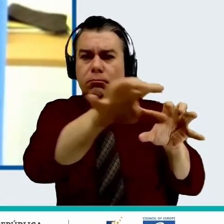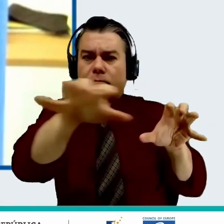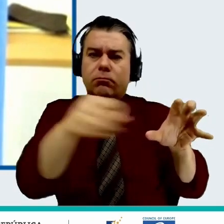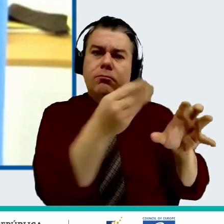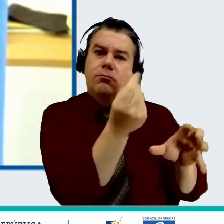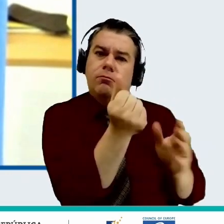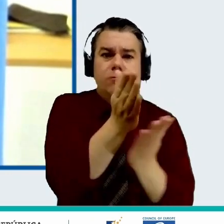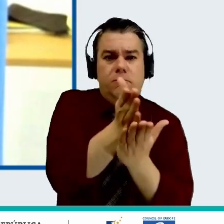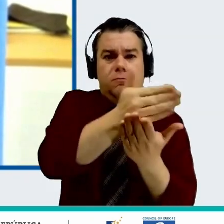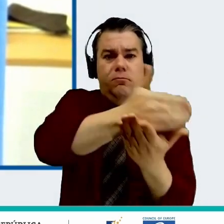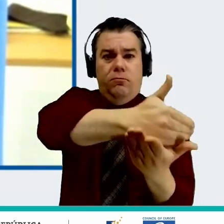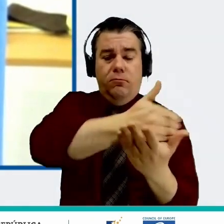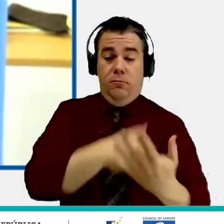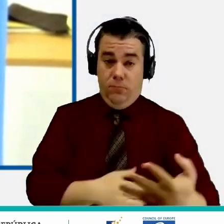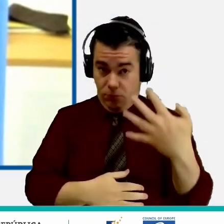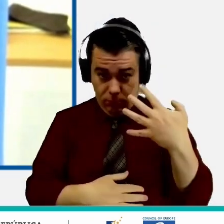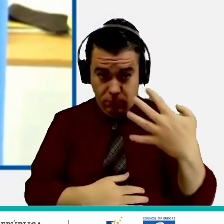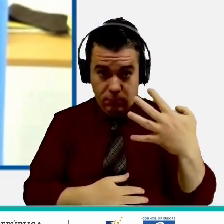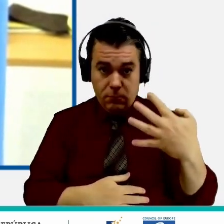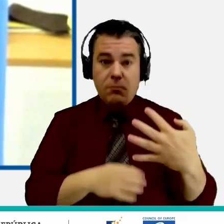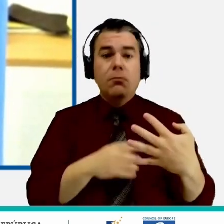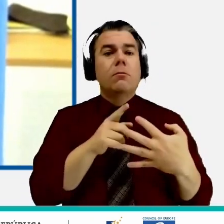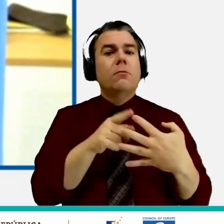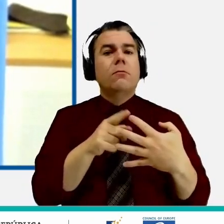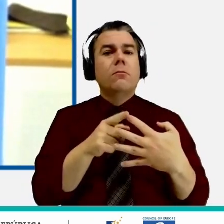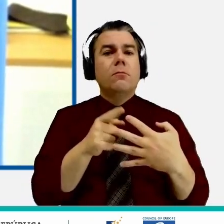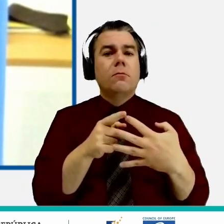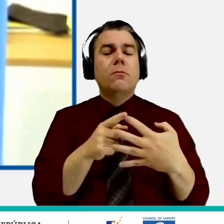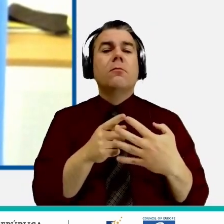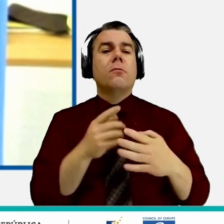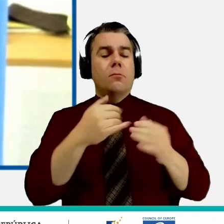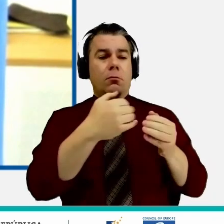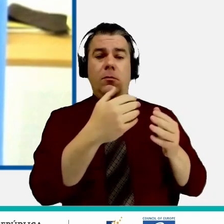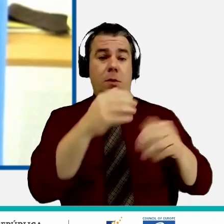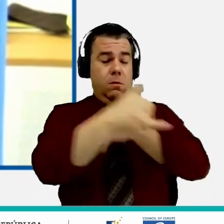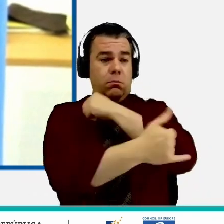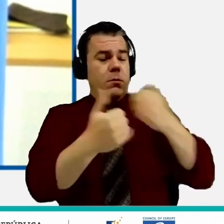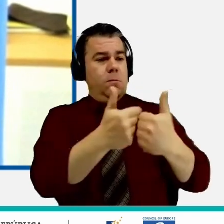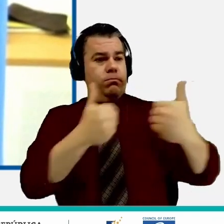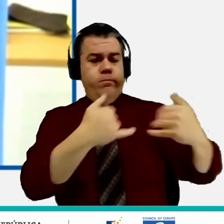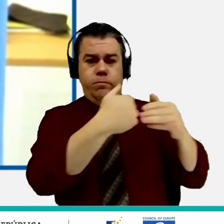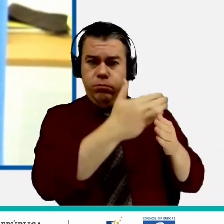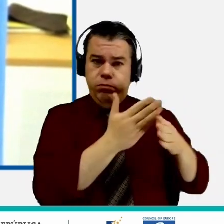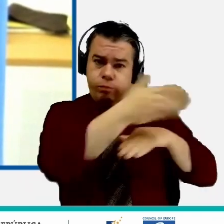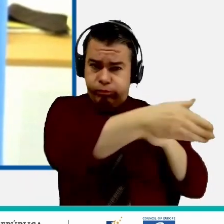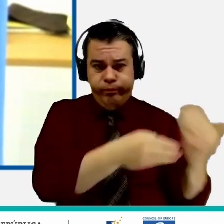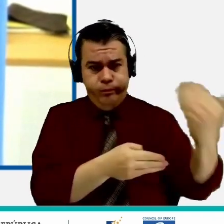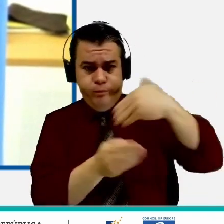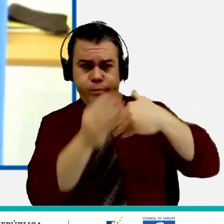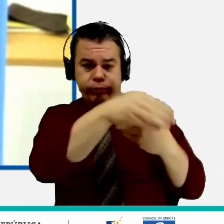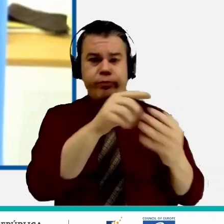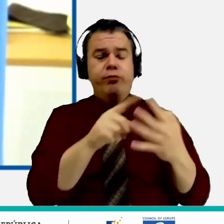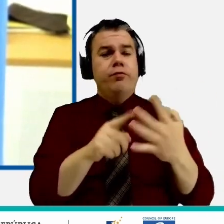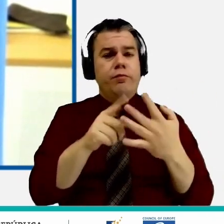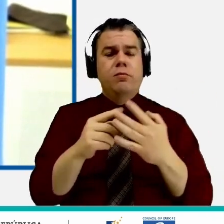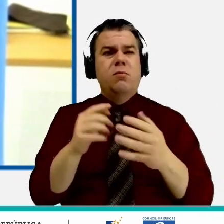these four elements are strengthening transboundary cooperation, managing multiple hazards, enhancing multi-level